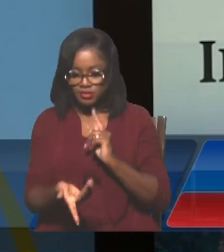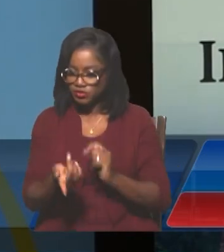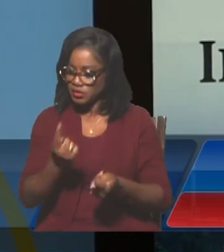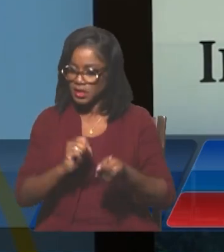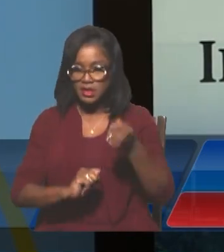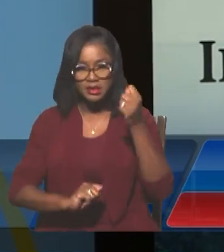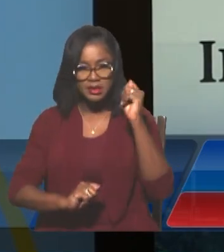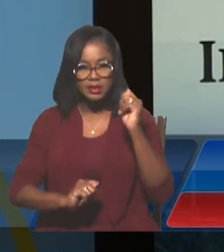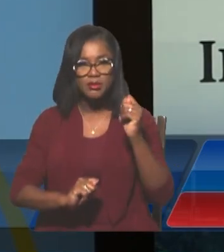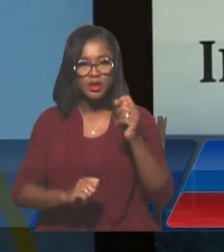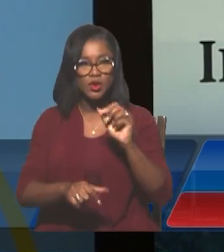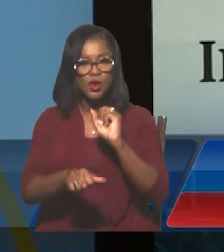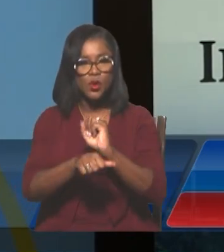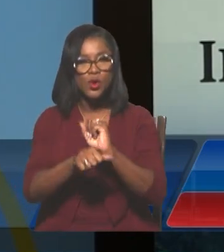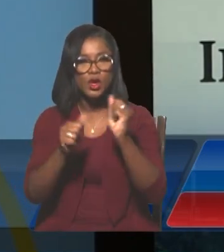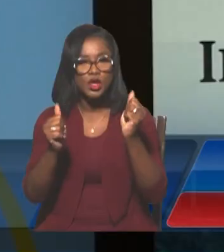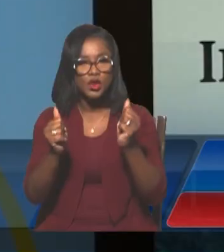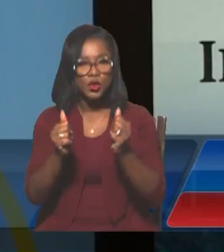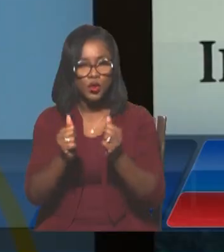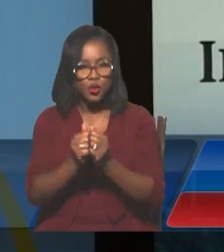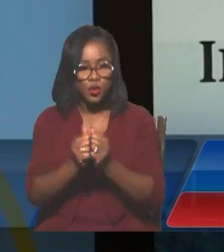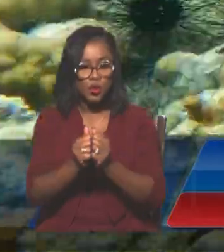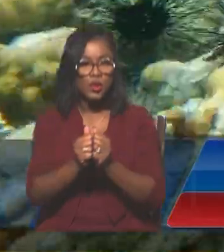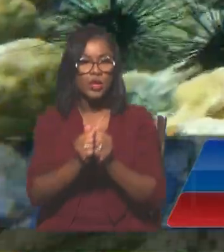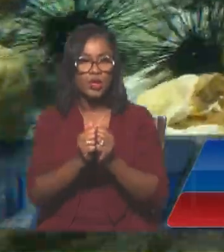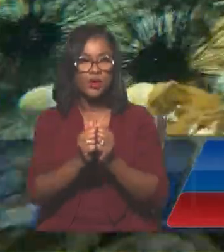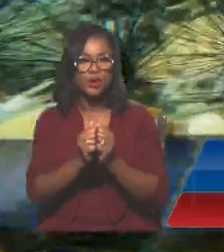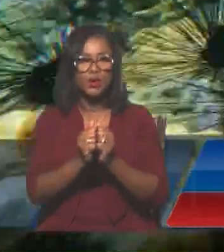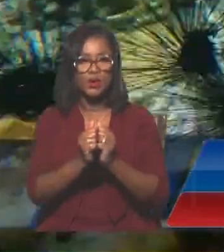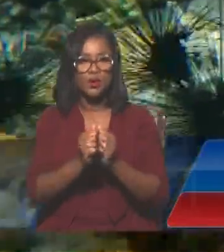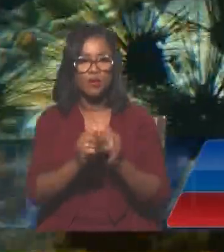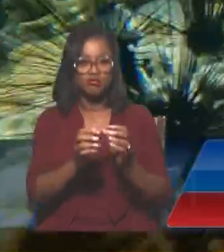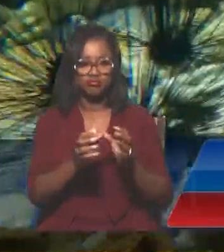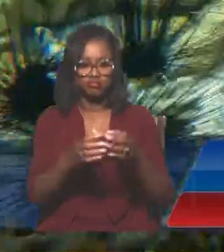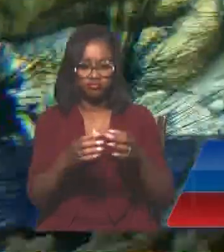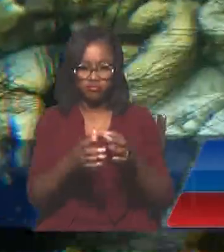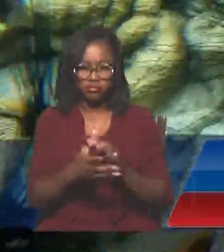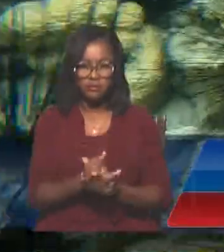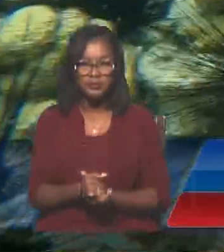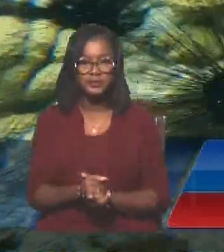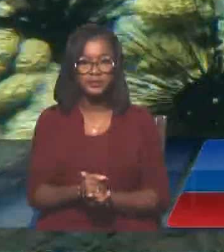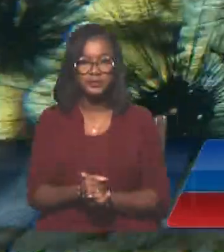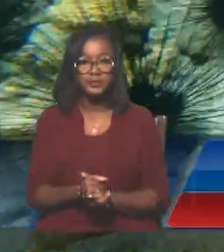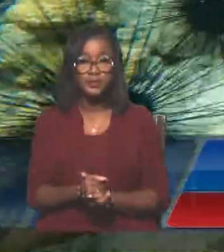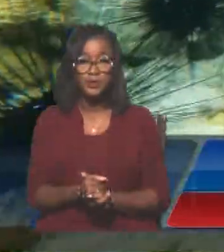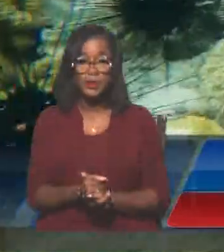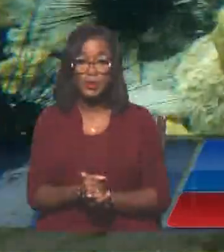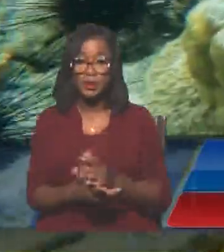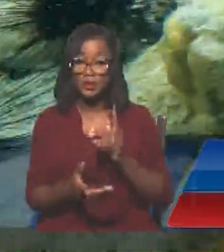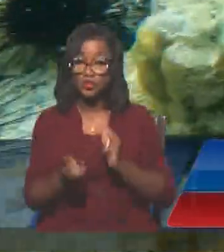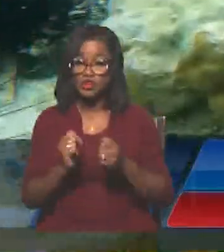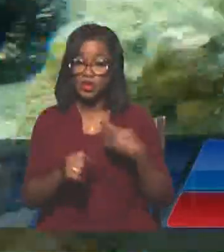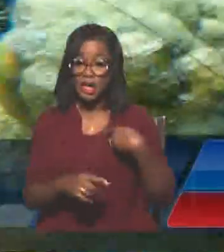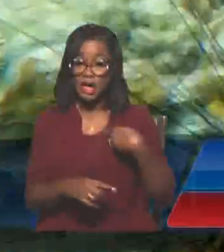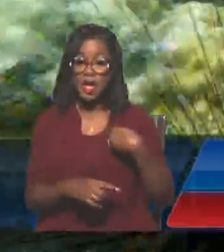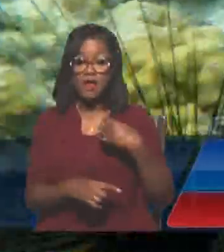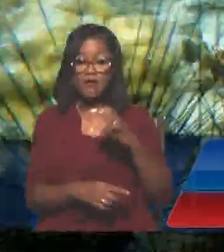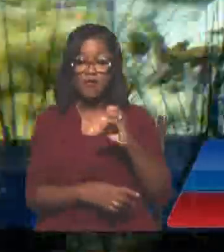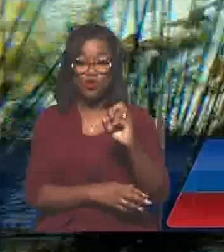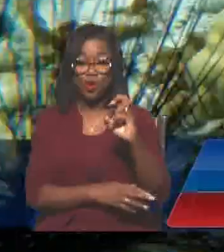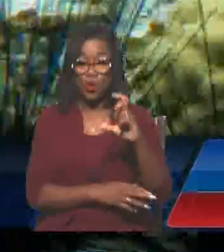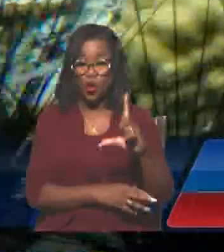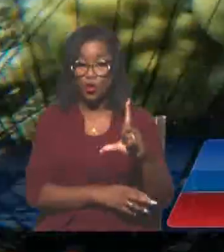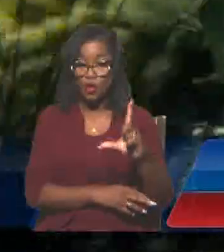Trinidad and Tobago and working with the Institute of Marine Affairs. Trinidad has coral communities along its east and north